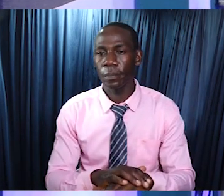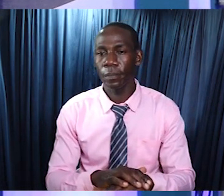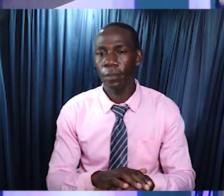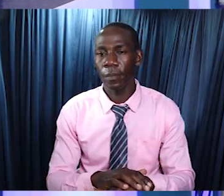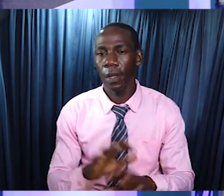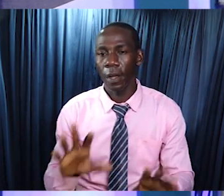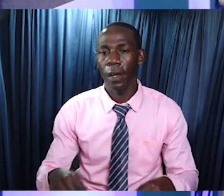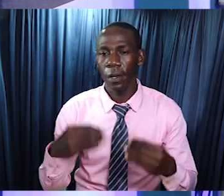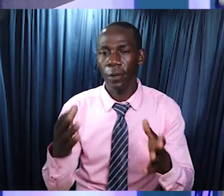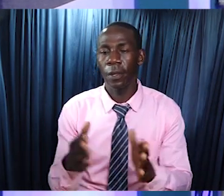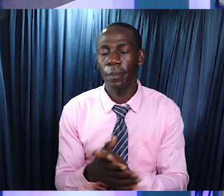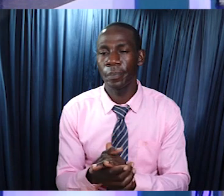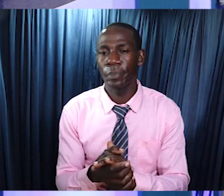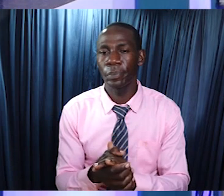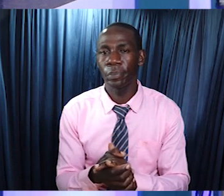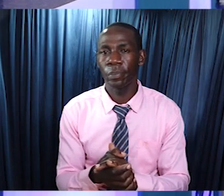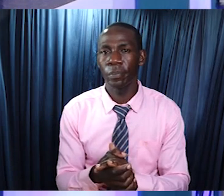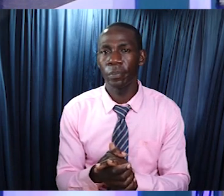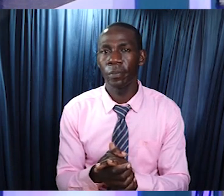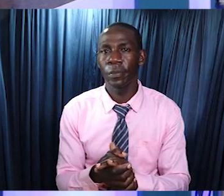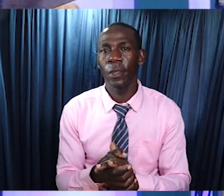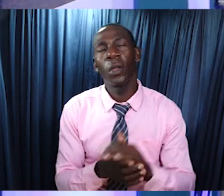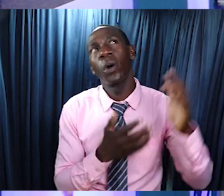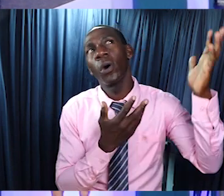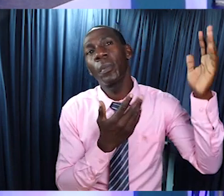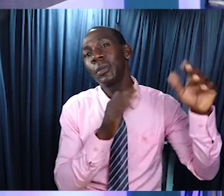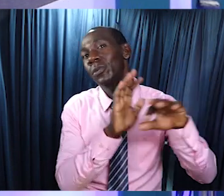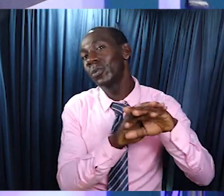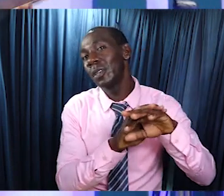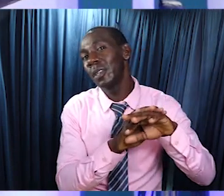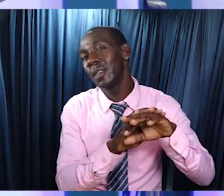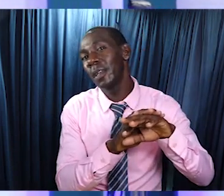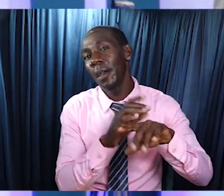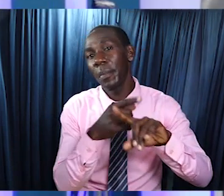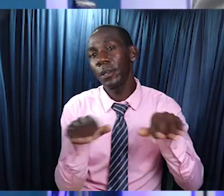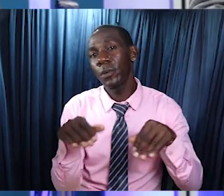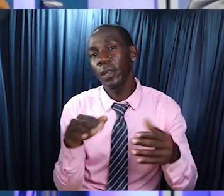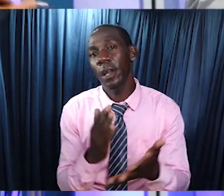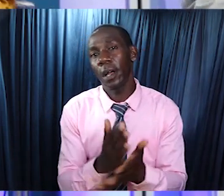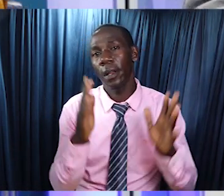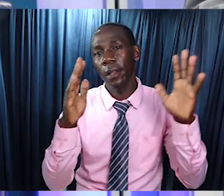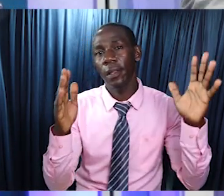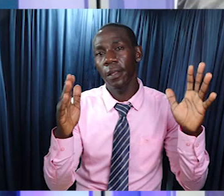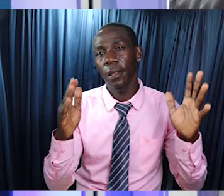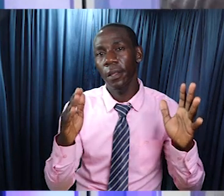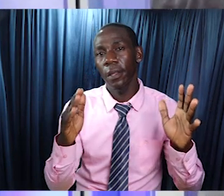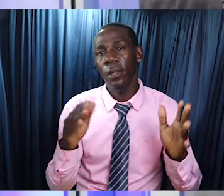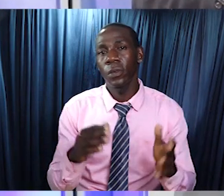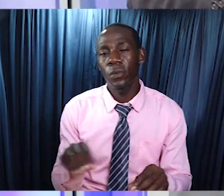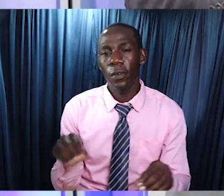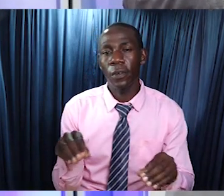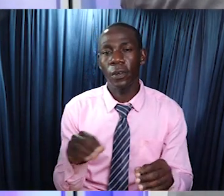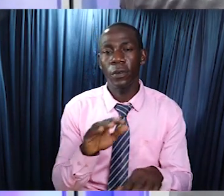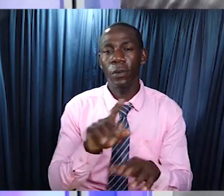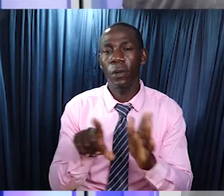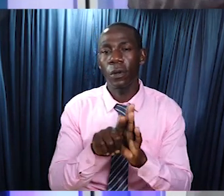desires. Hallelujah. Hallelujah. Watarajia mema kweli. You anticipate it for good. Lakini utendi haki. But you don't righteous. Kuitumikia sheria ya haki. You